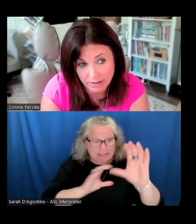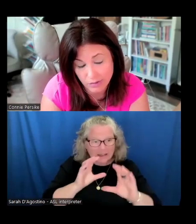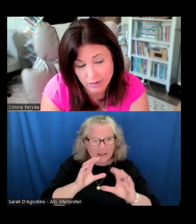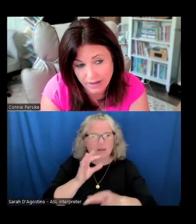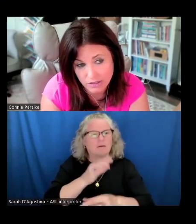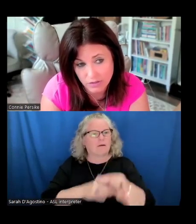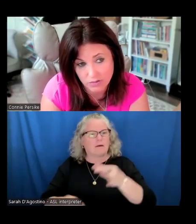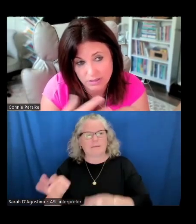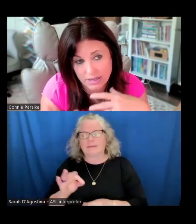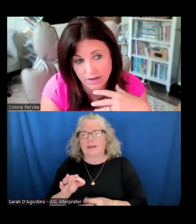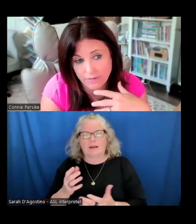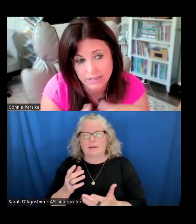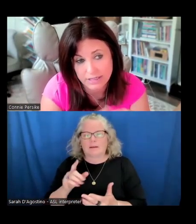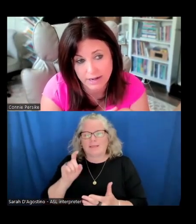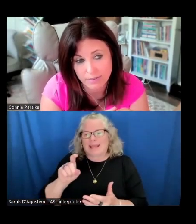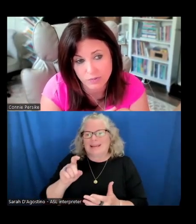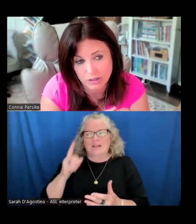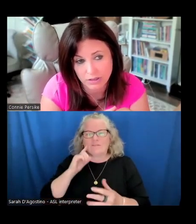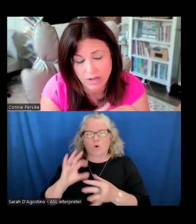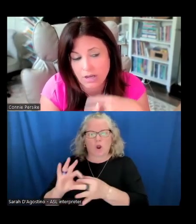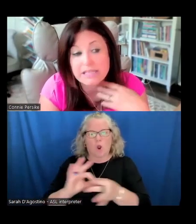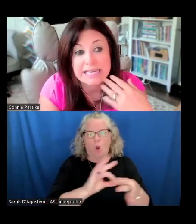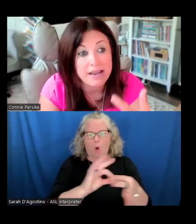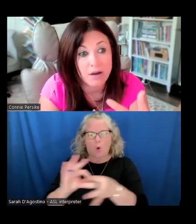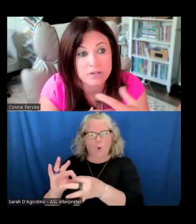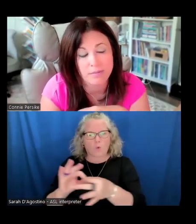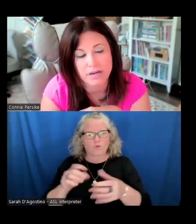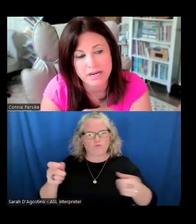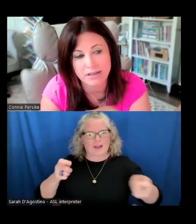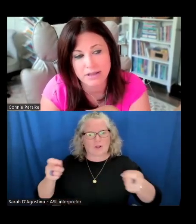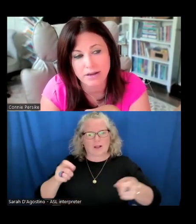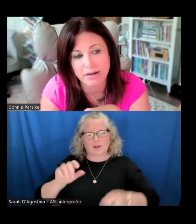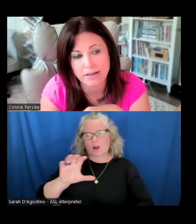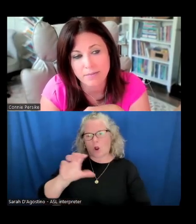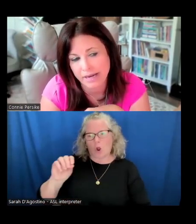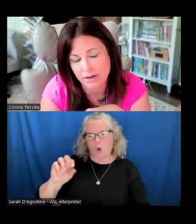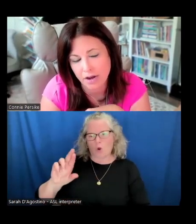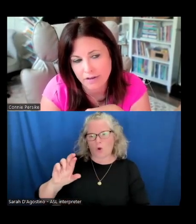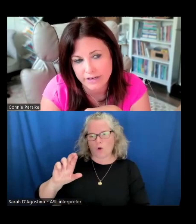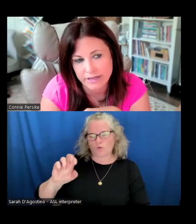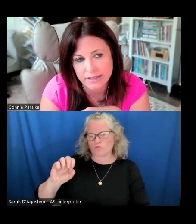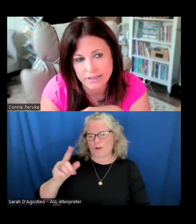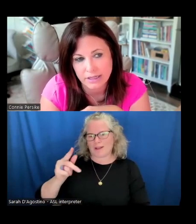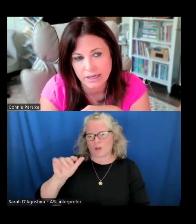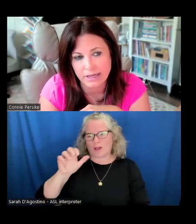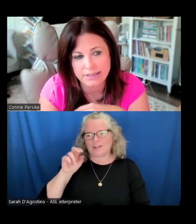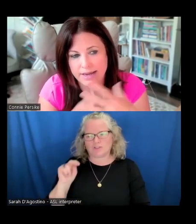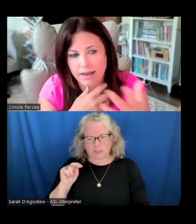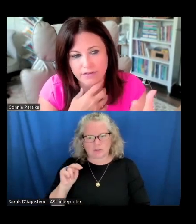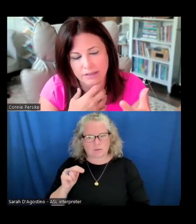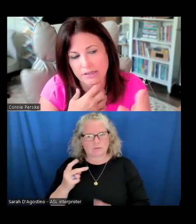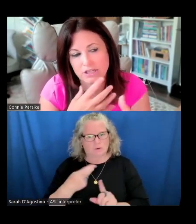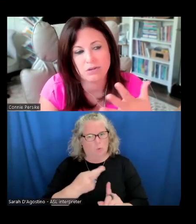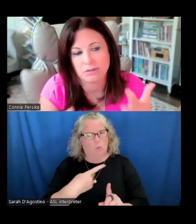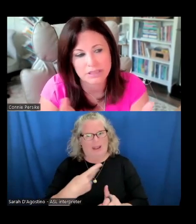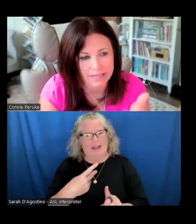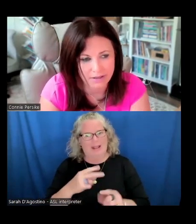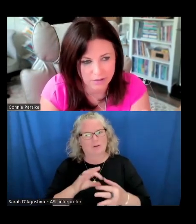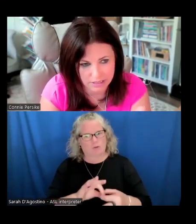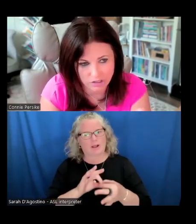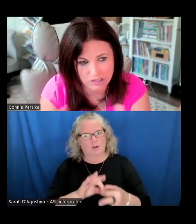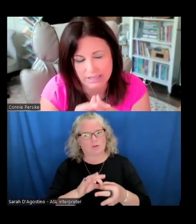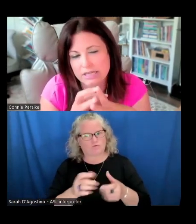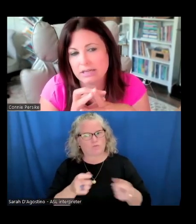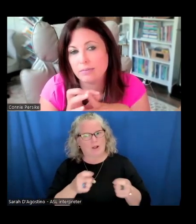Maybe, I've had students that oftentimes will seek out somebody in the main office, and staff continually say